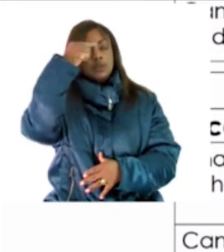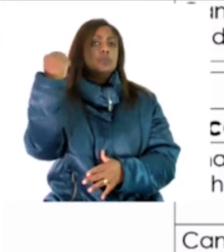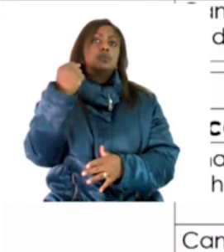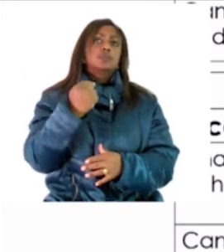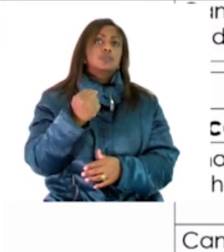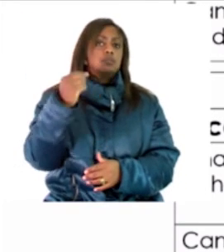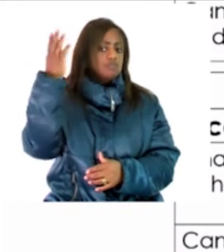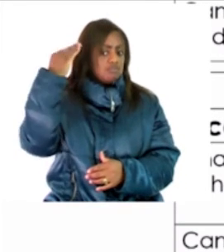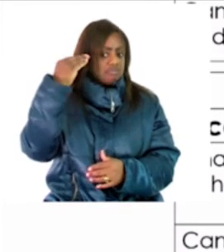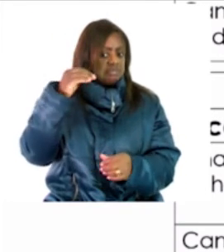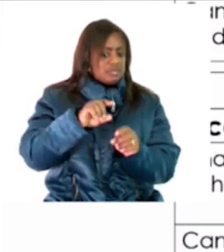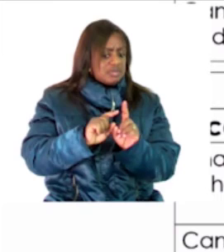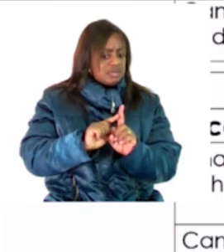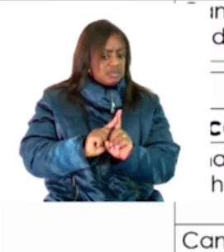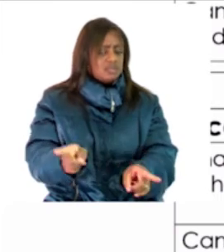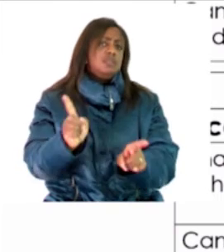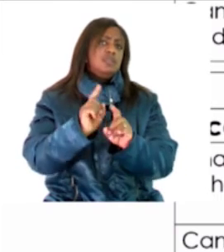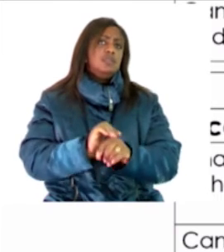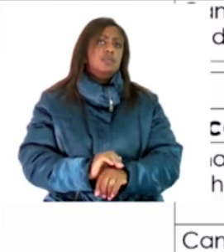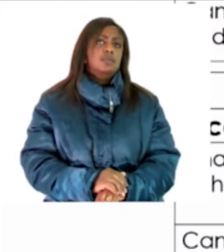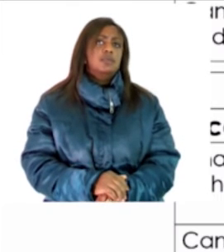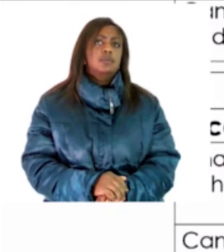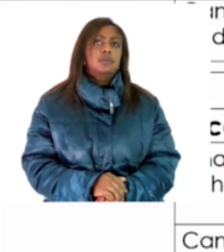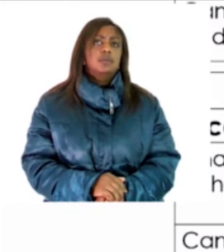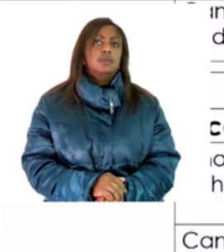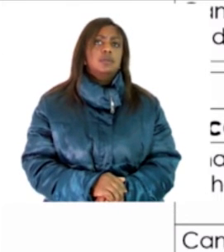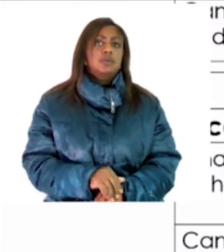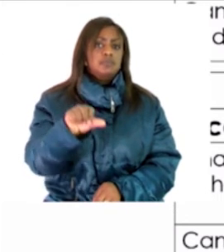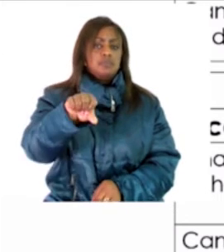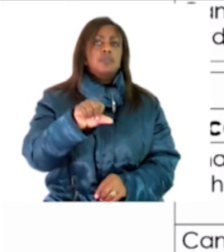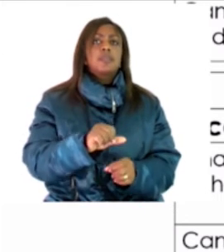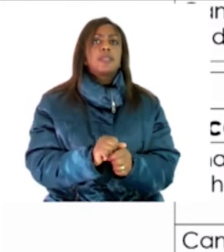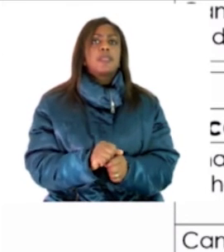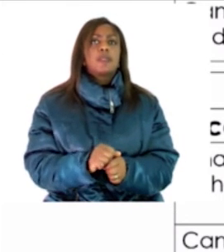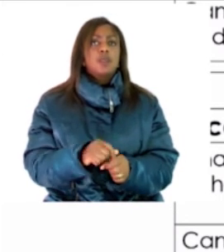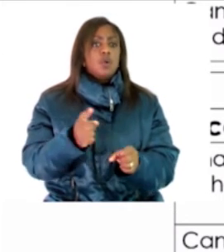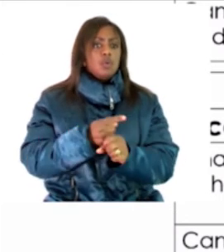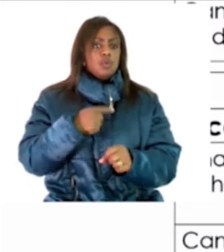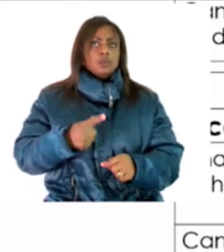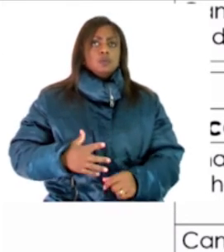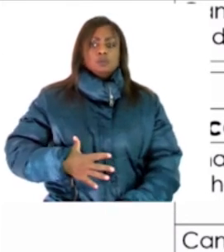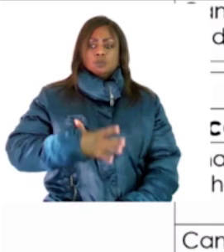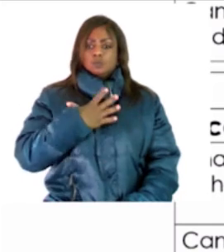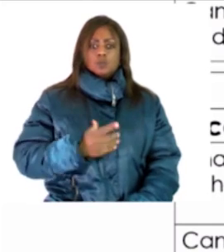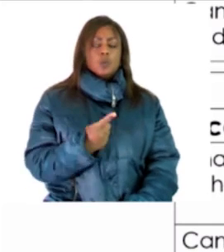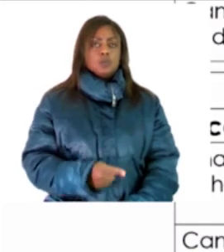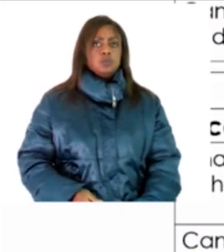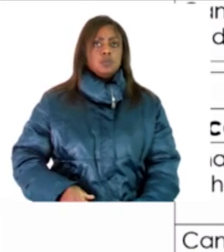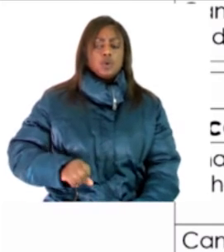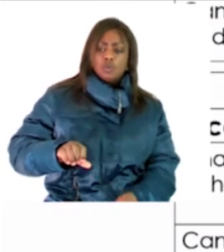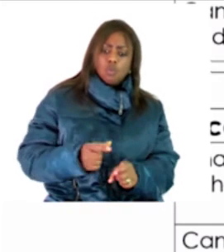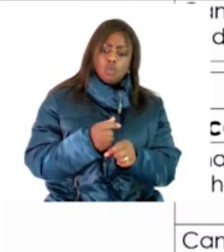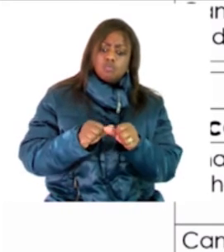alcohol have changed their behavior. They become aggressive, so these people cannot even play